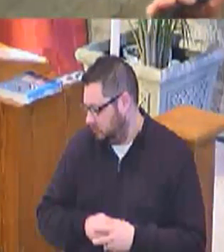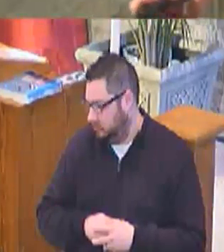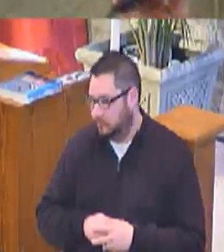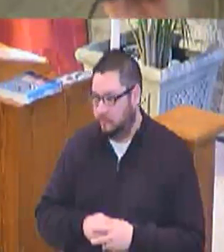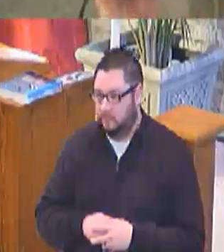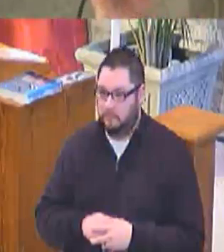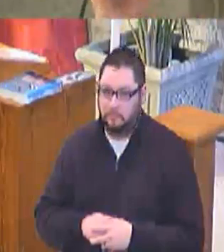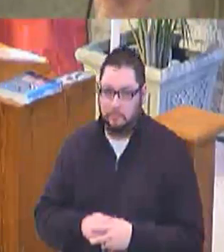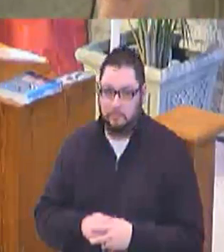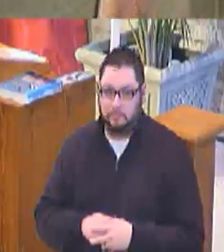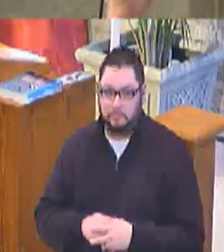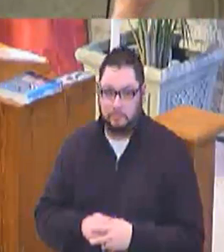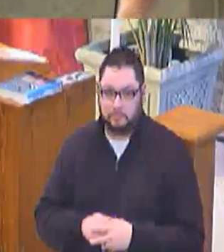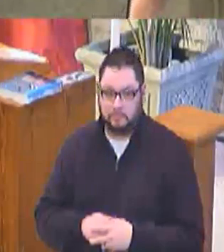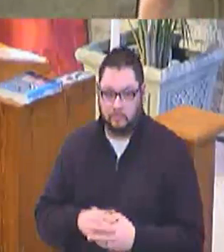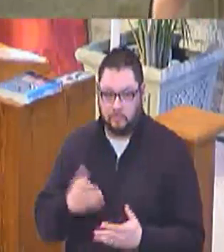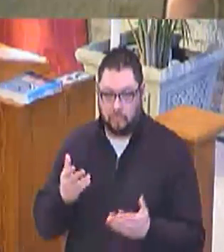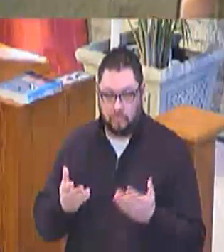Though I may